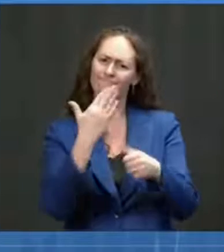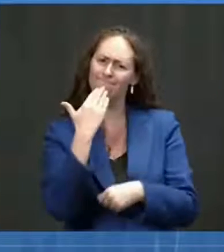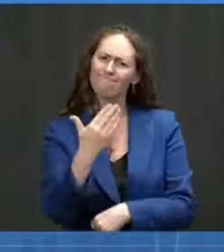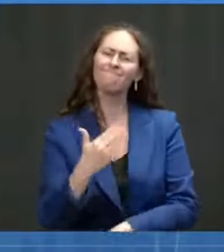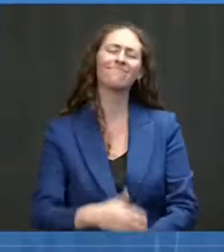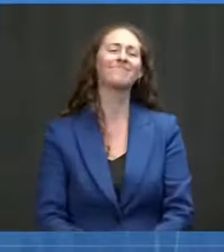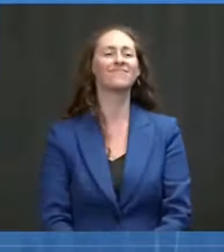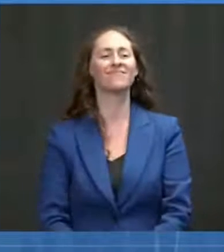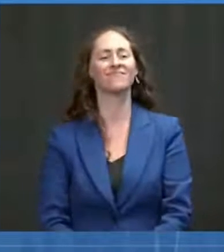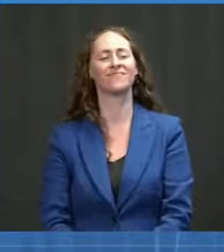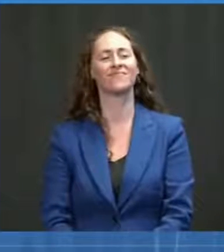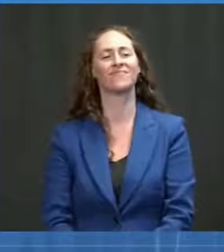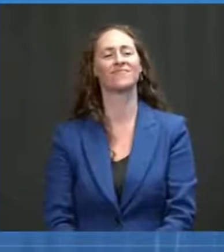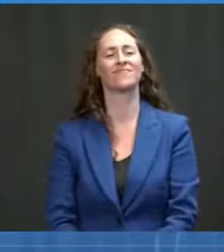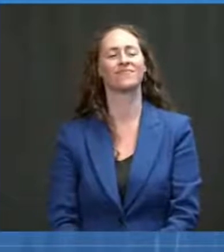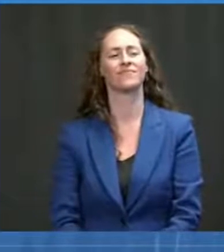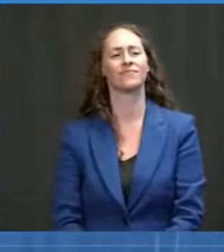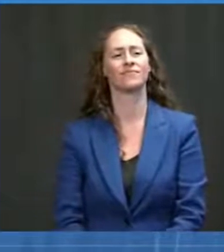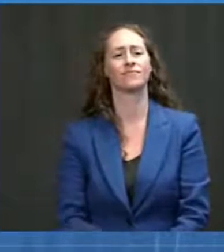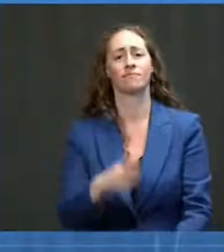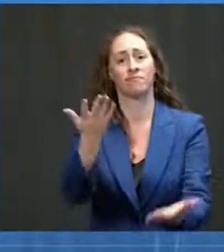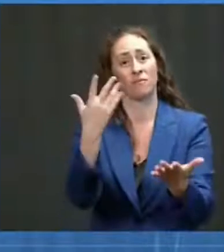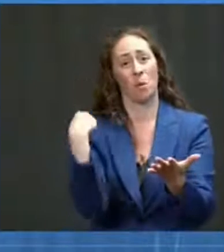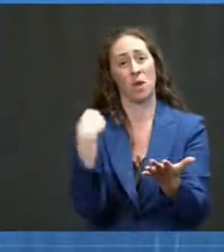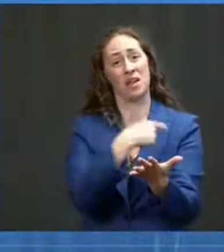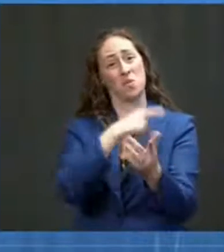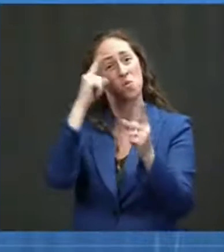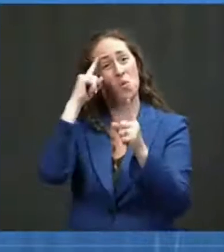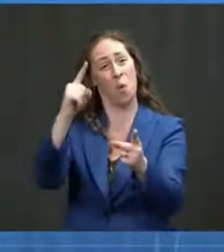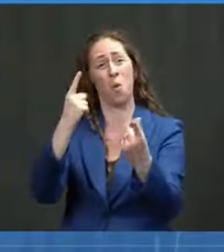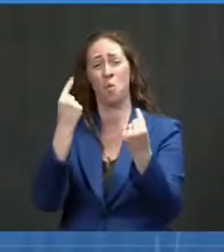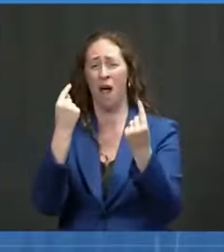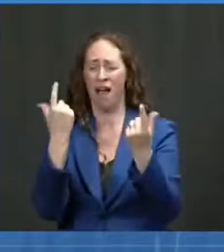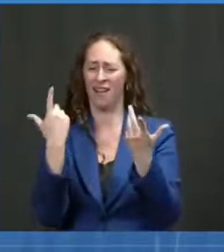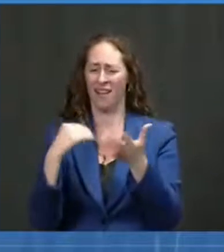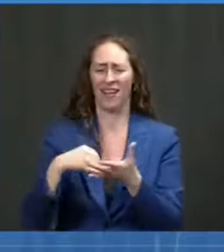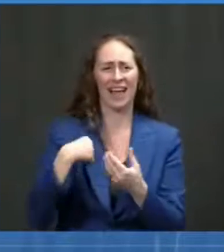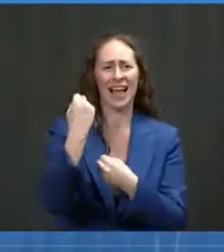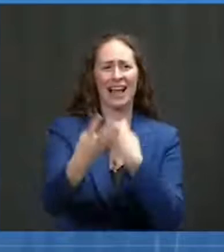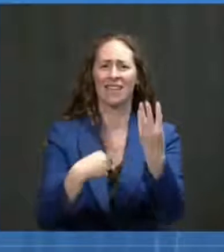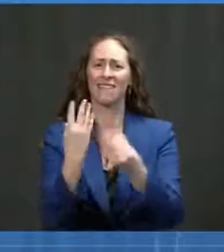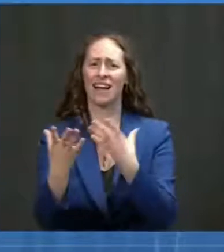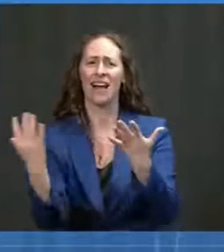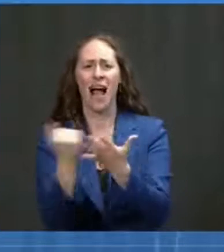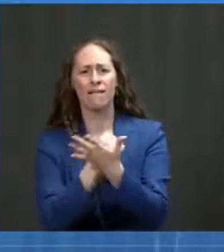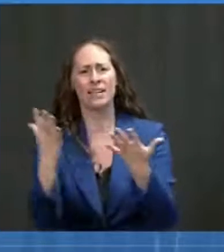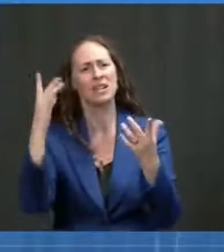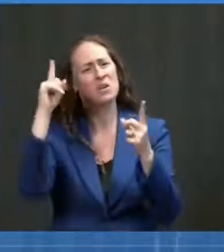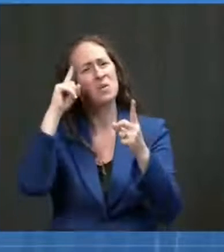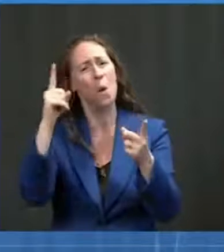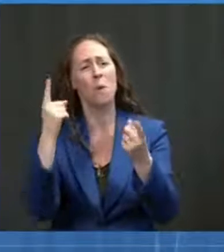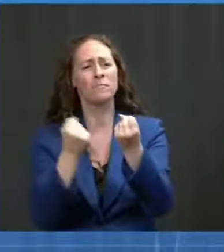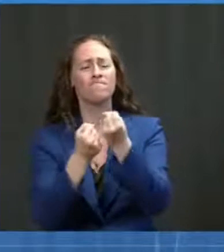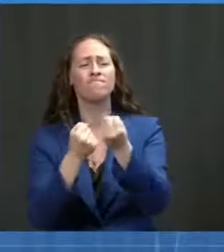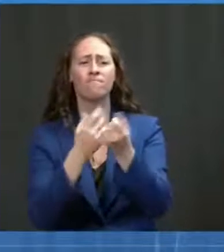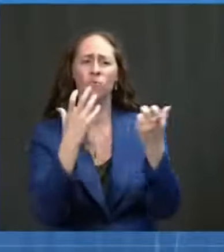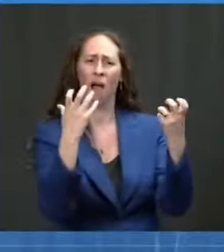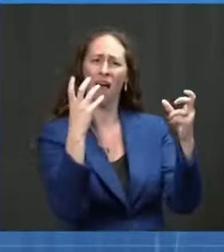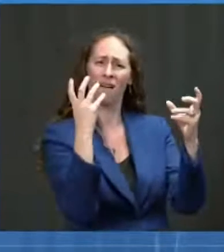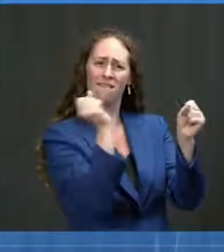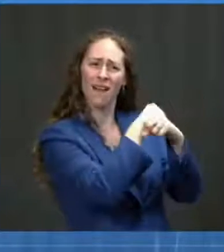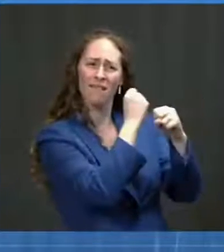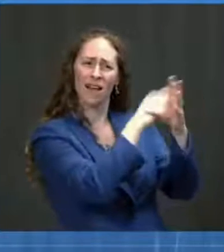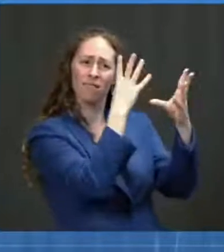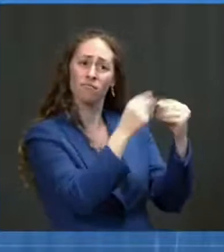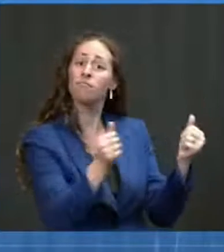are using every lever at our disposal to fight the virus, including by ensuring state and local leaders have the